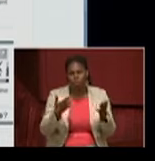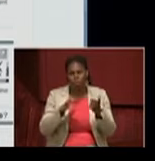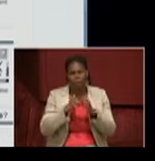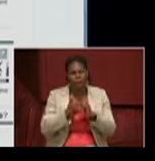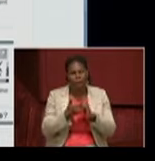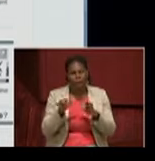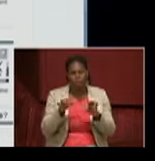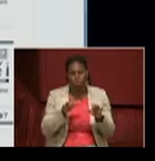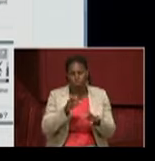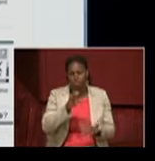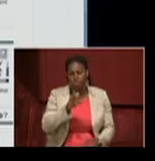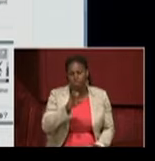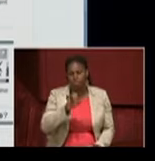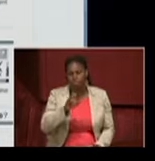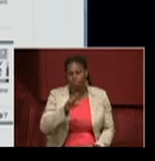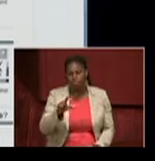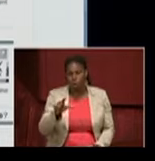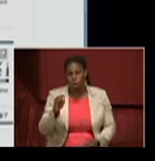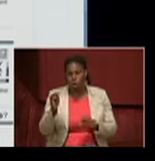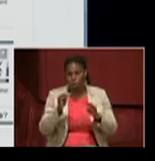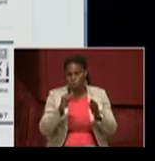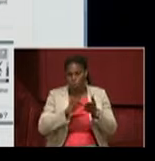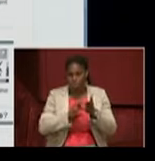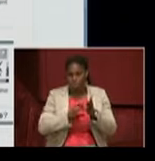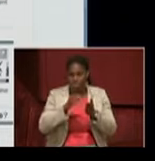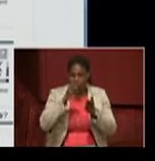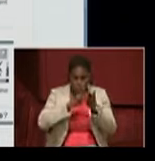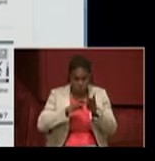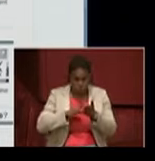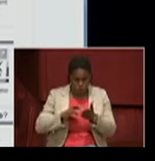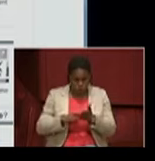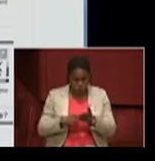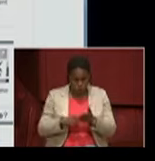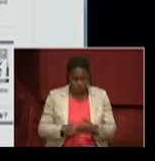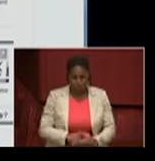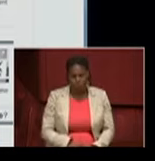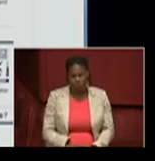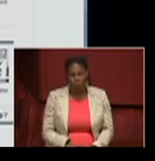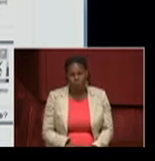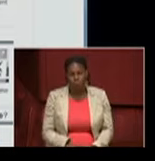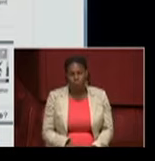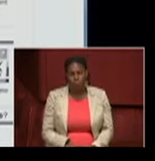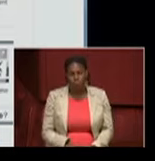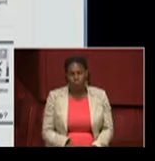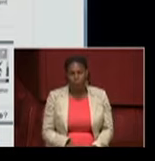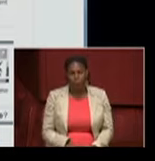do Civil War medicine research as far as the medical records of the Civil War.